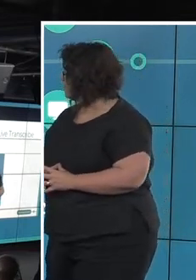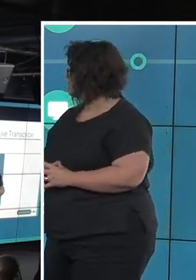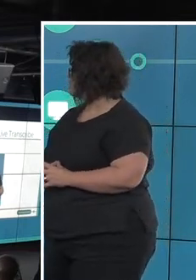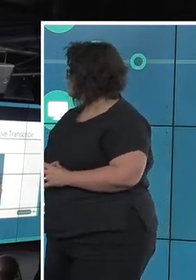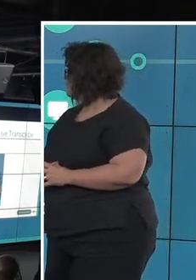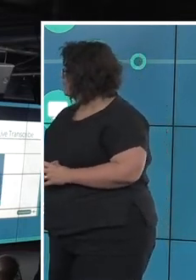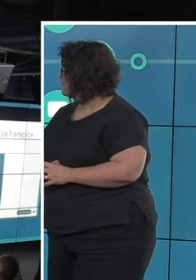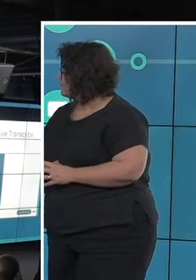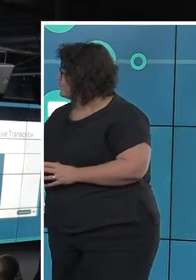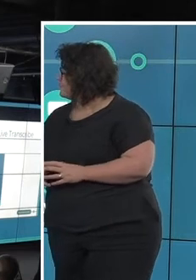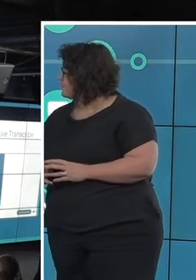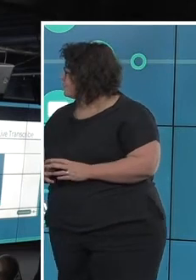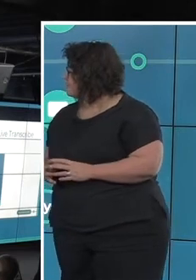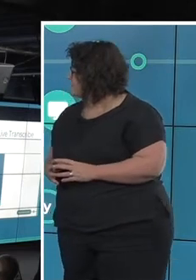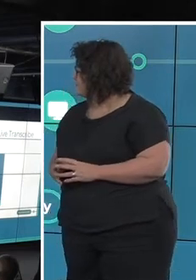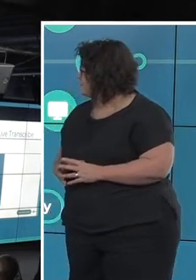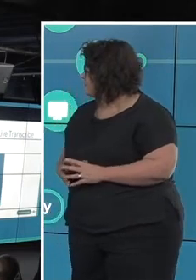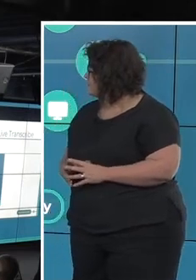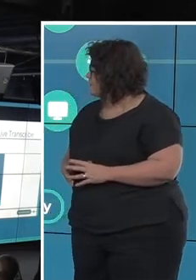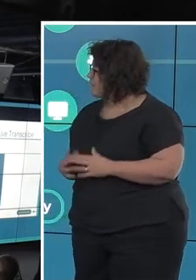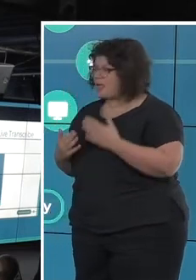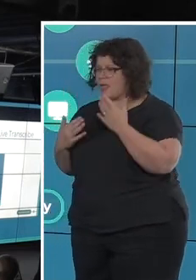You saw live transcribe